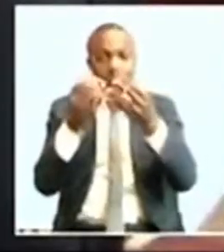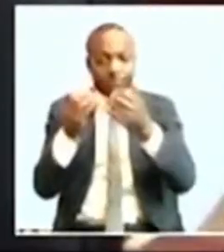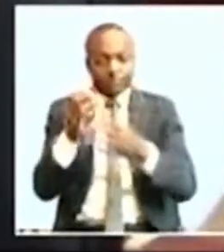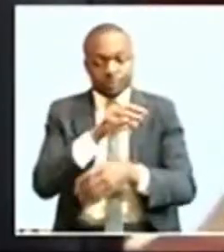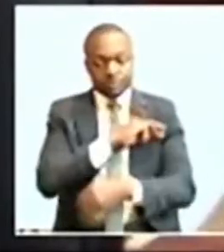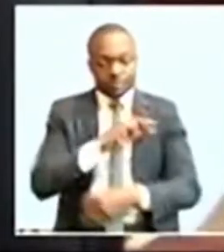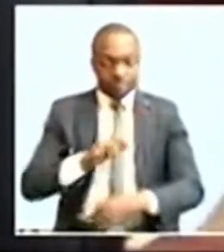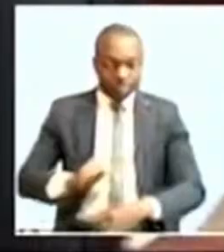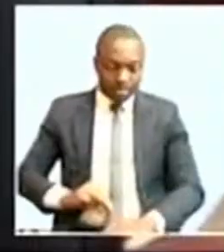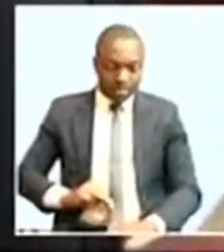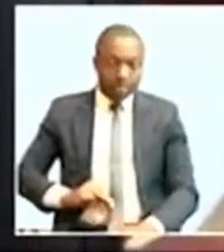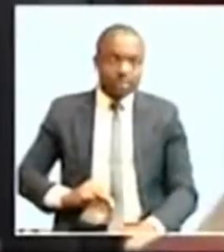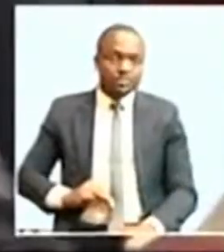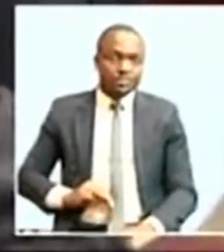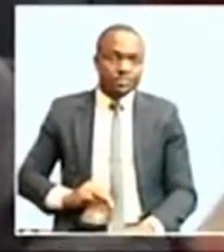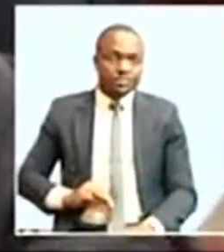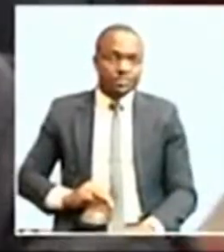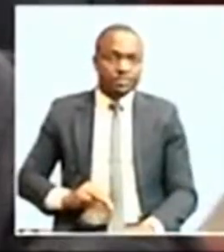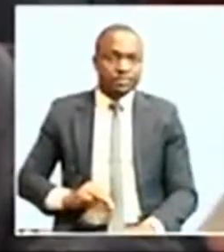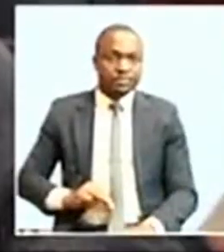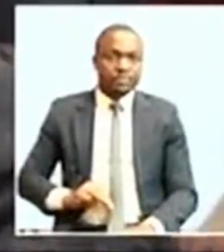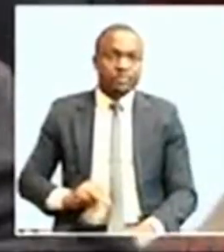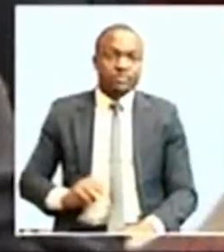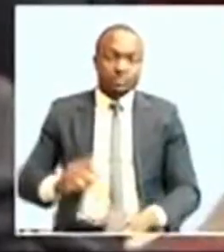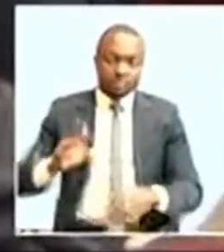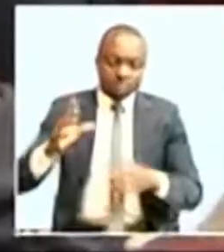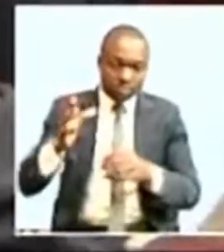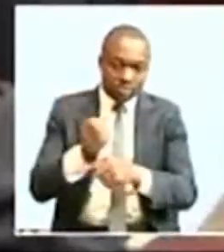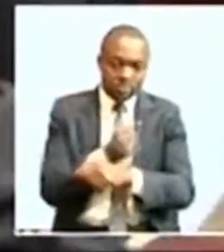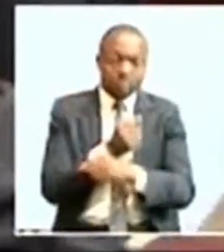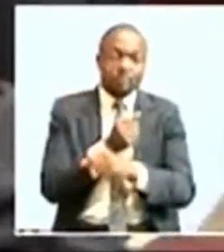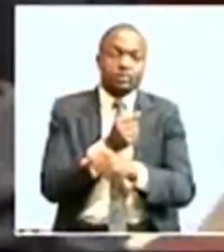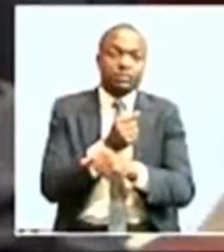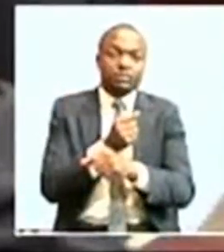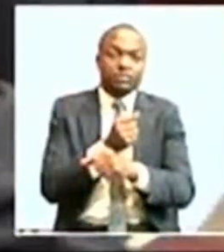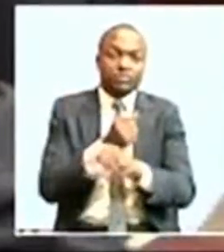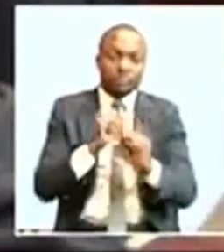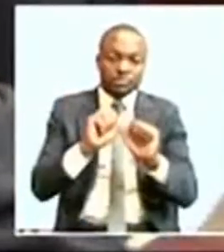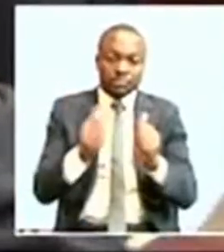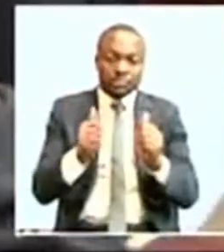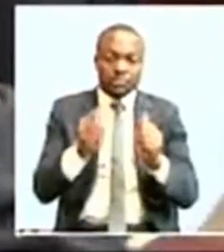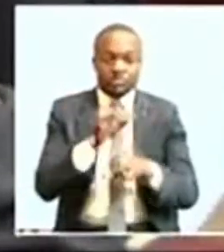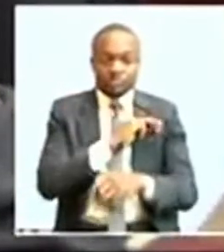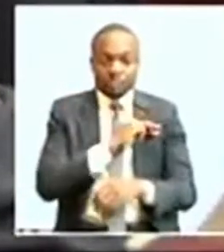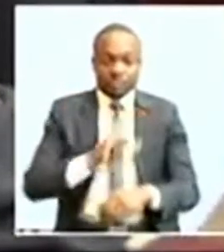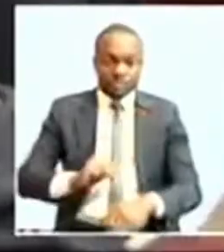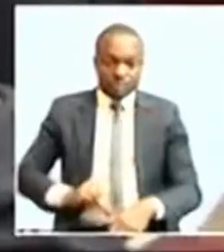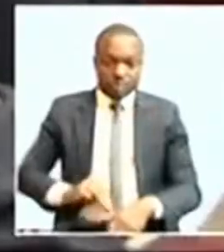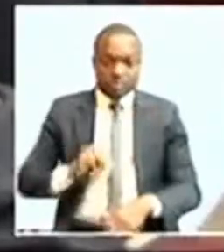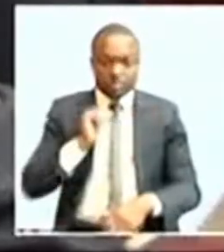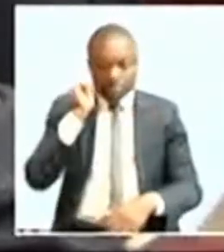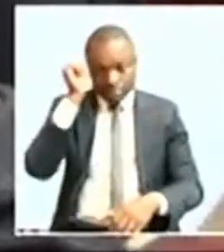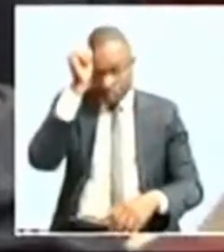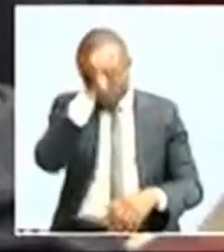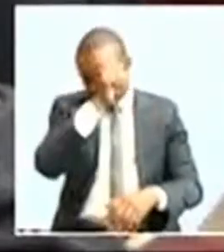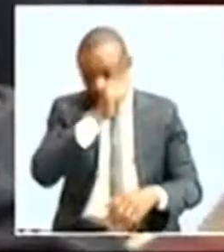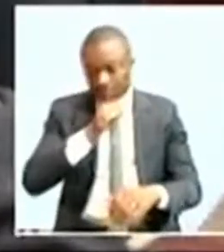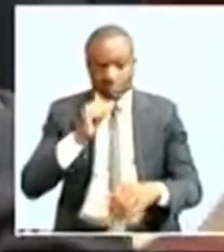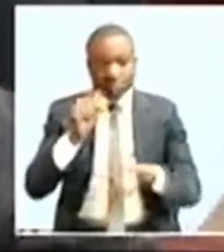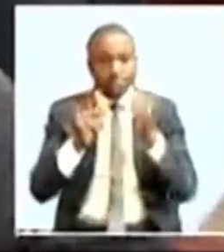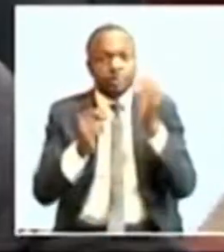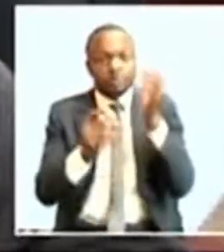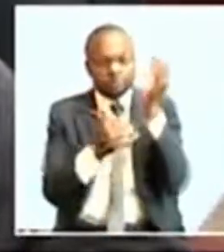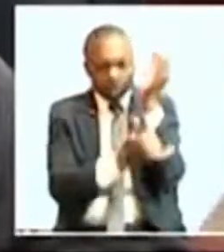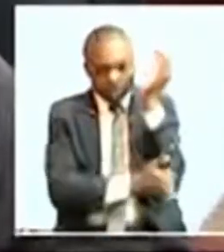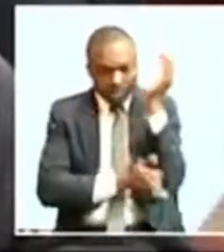in order for it to take force. A number of African countries have actually done this This is